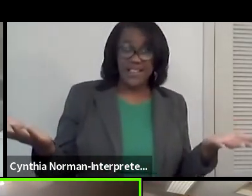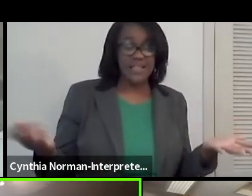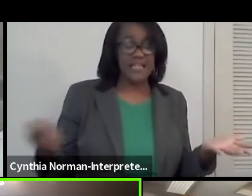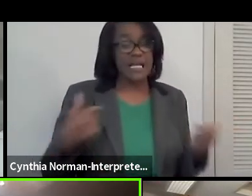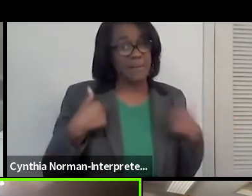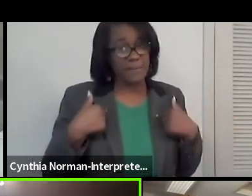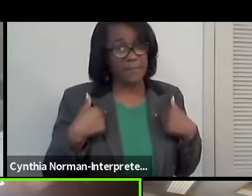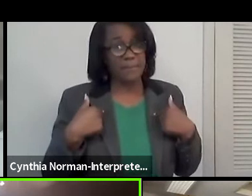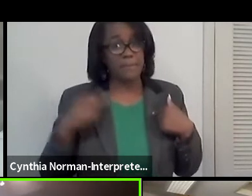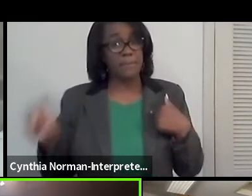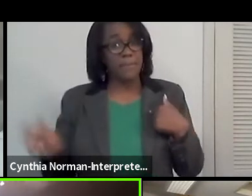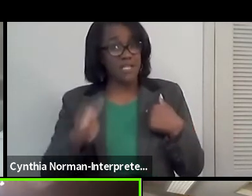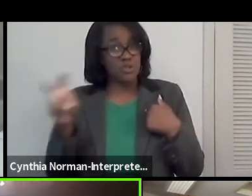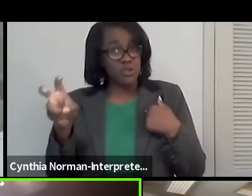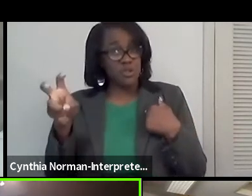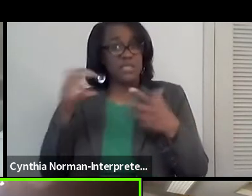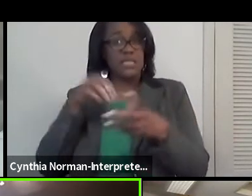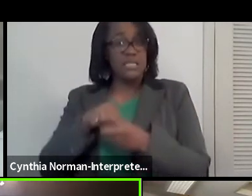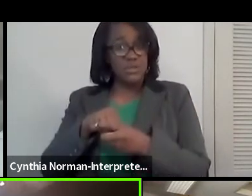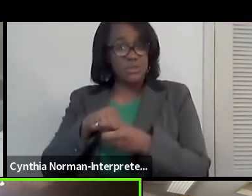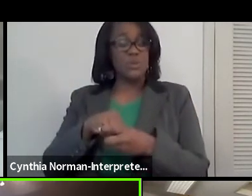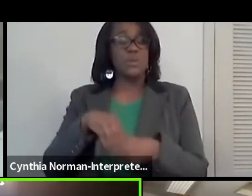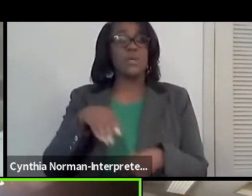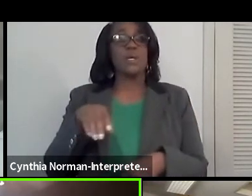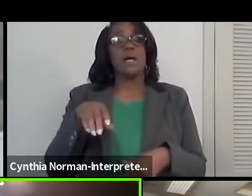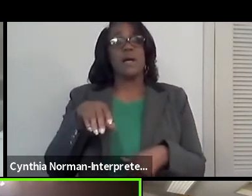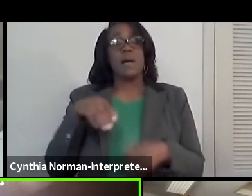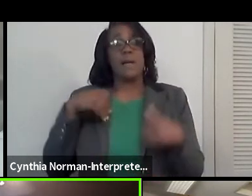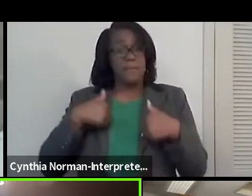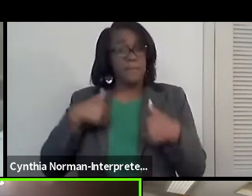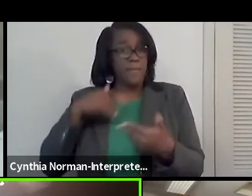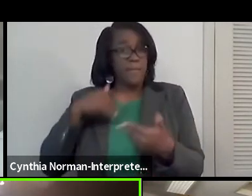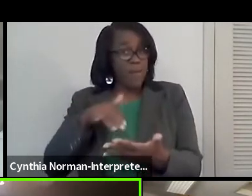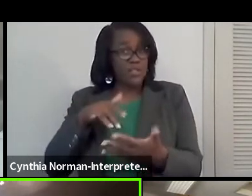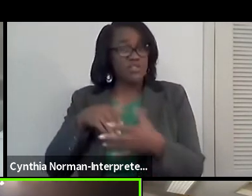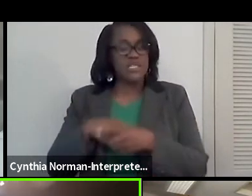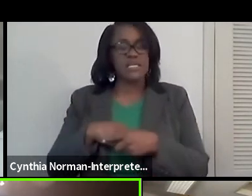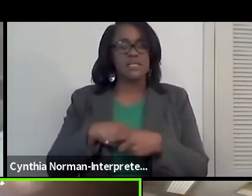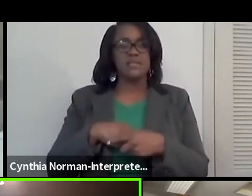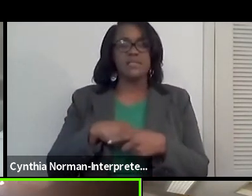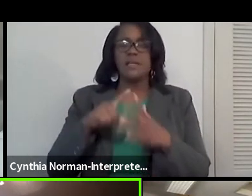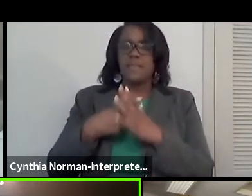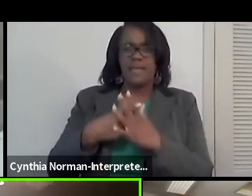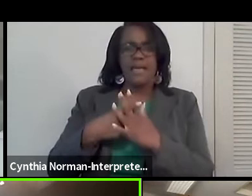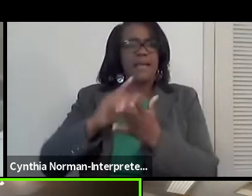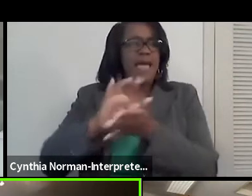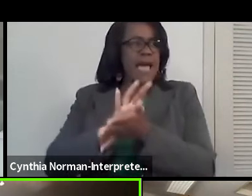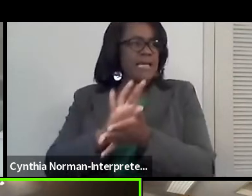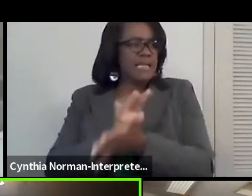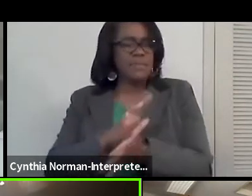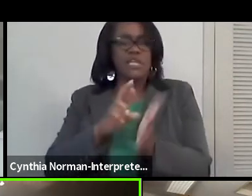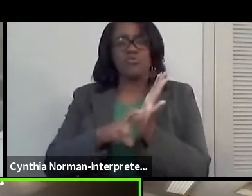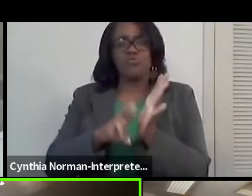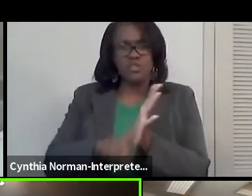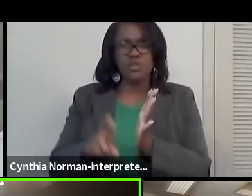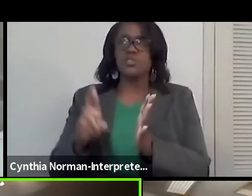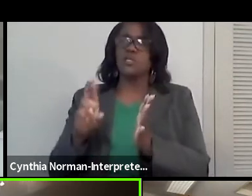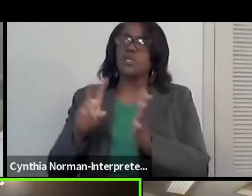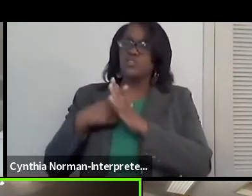My journey into mammalogy began, well, academically and research-wise, began back